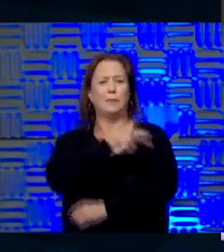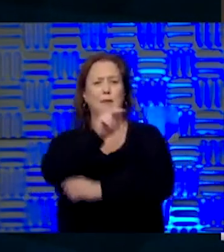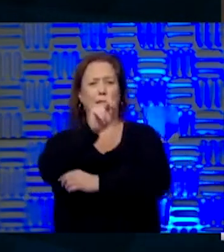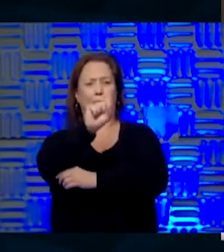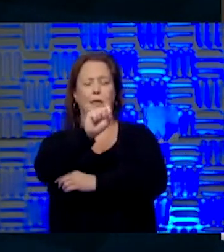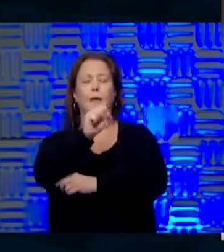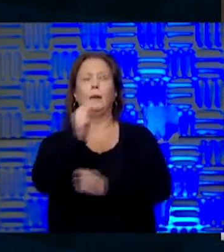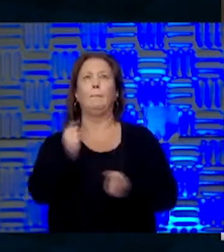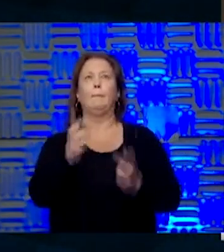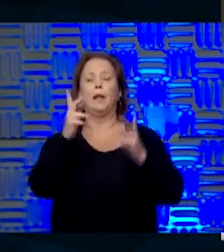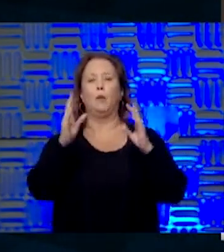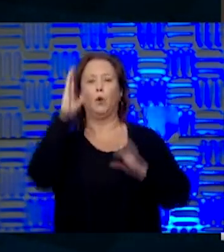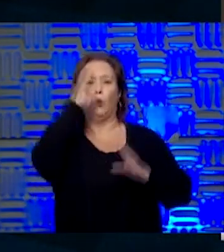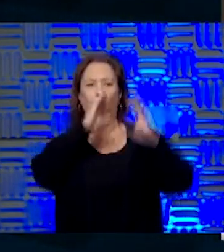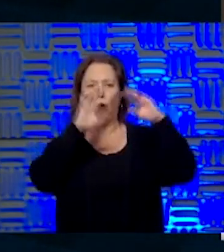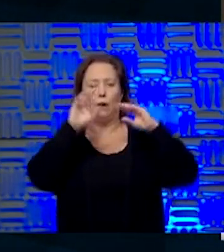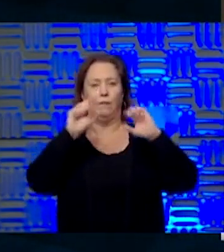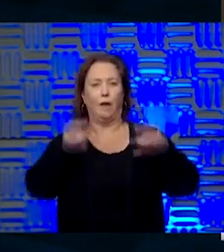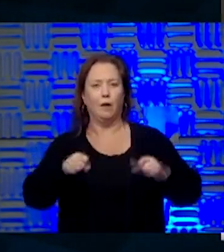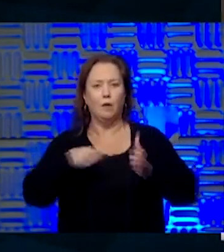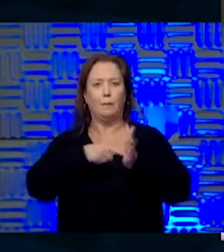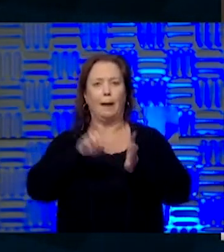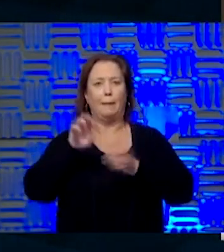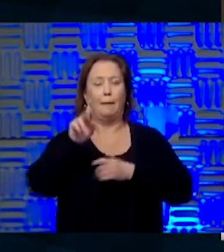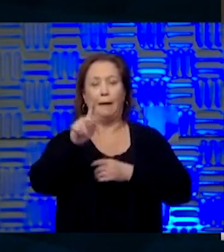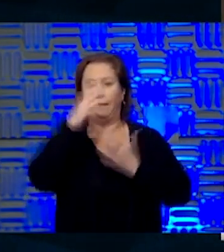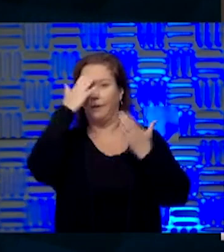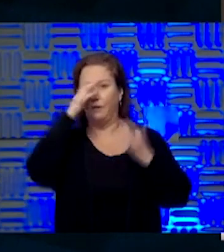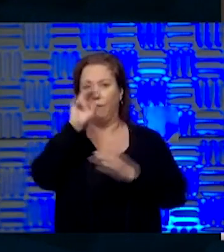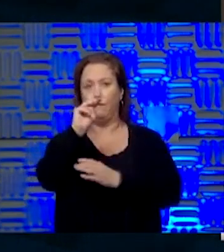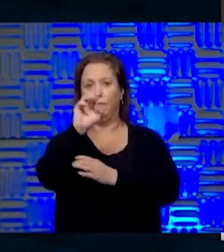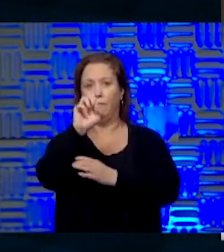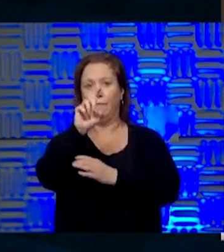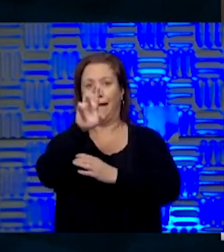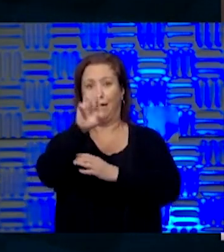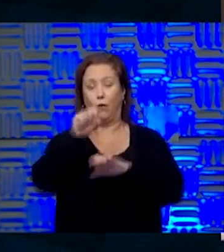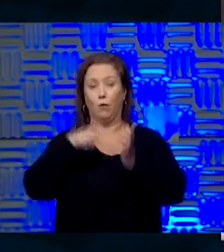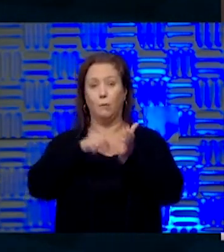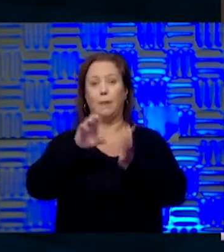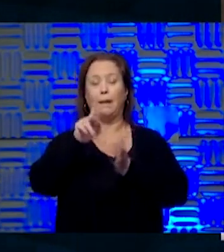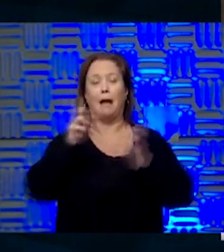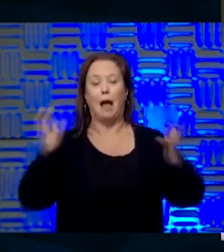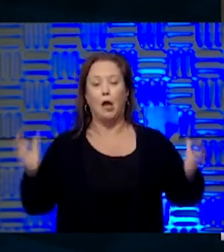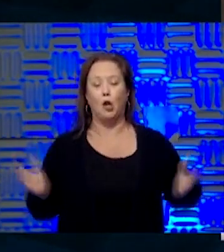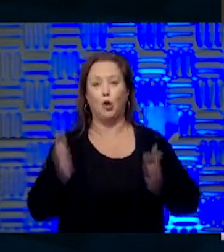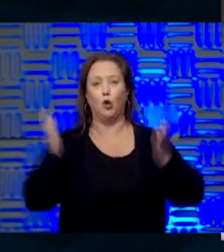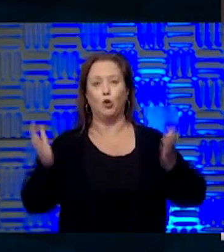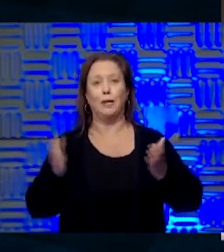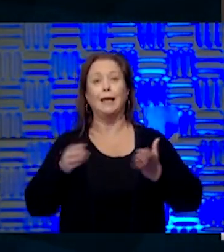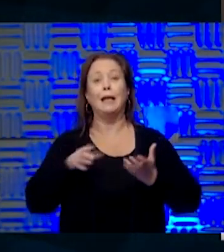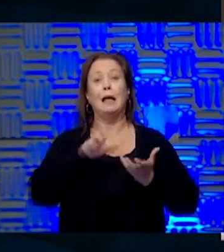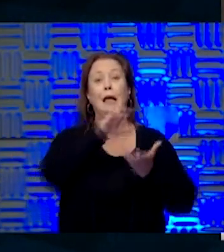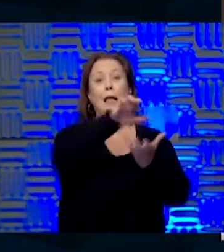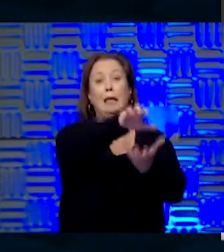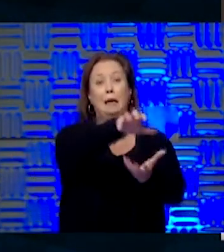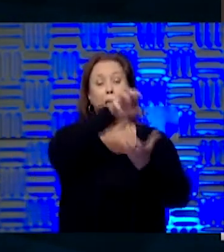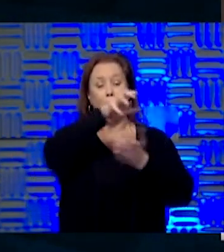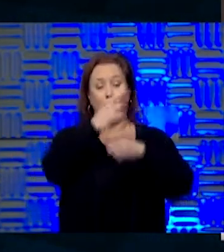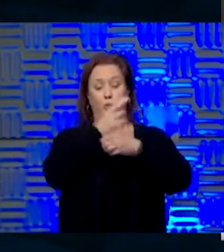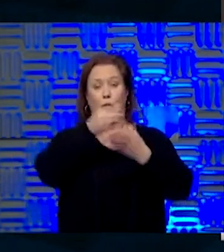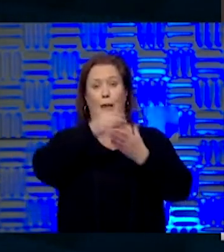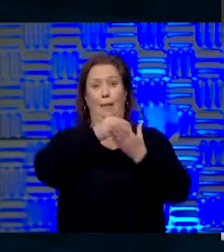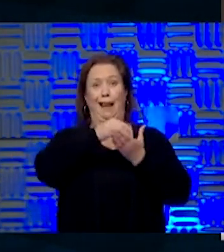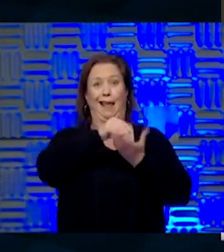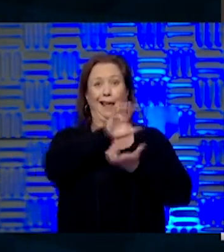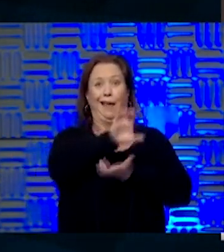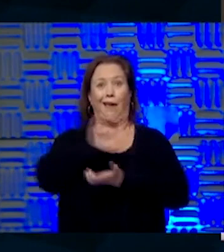to pay it back, didn't know whether they would have the Medicare revenue to do that. I encouraged them to take the money, sock it